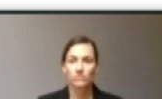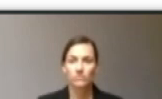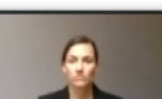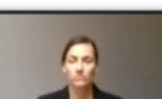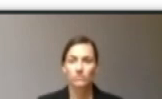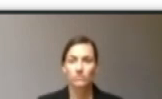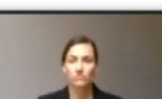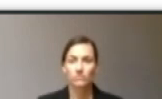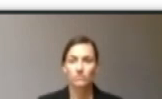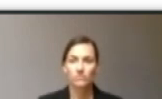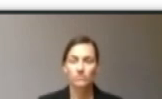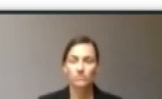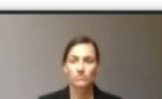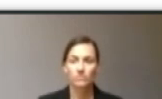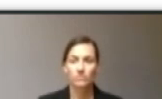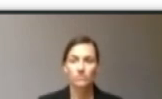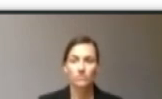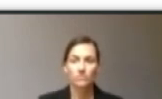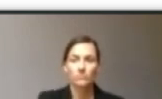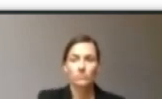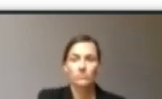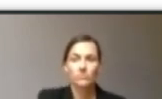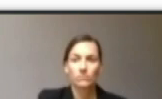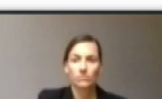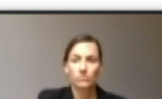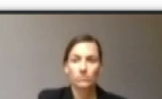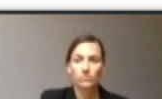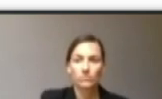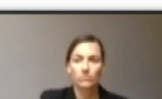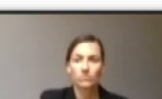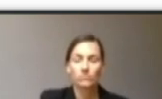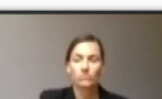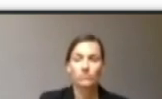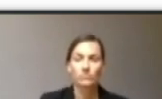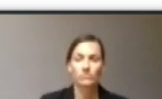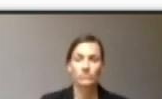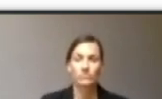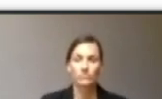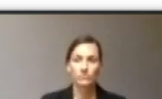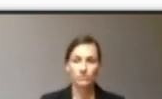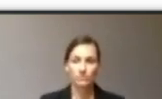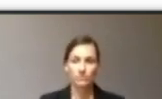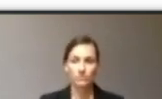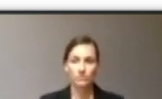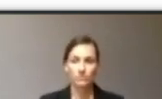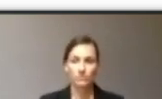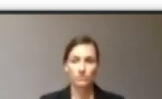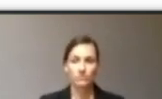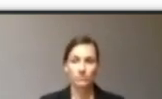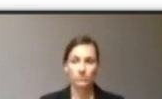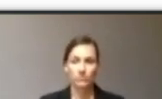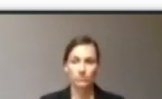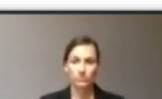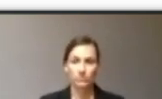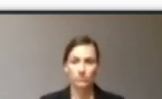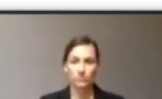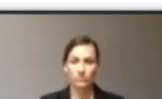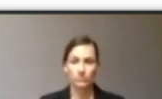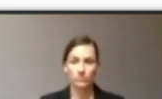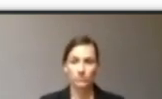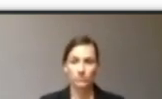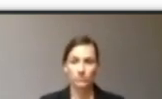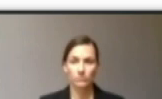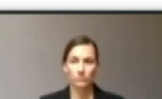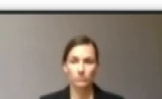interviewer. And all the information that you provide will be confidential, or that anyone who completes the survey provides will be